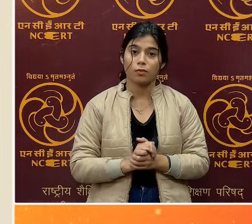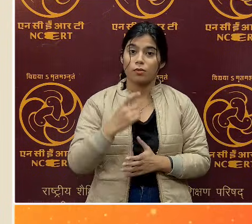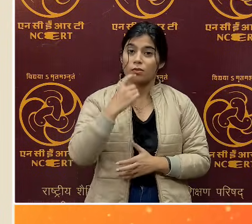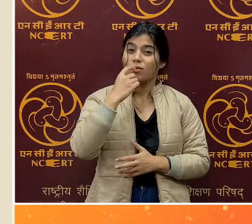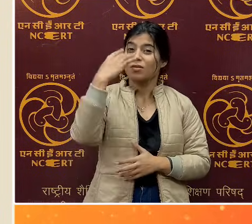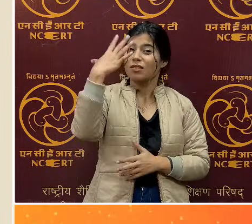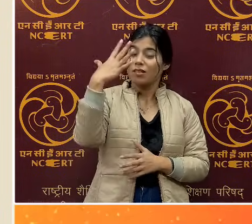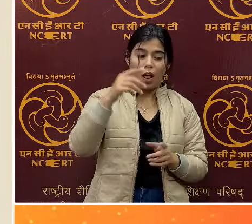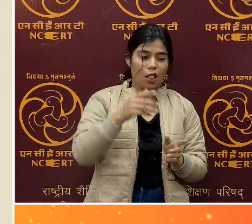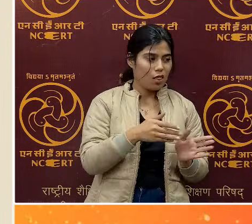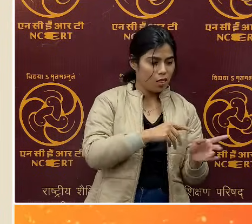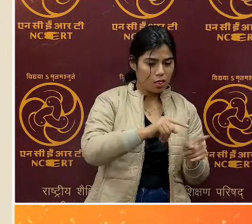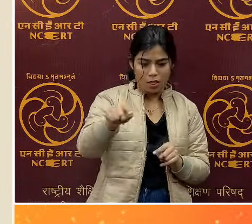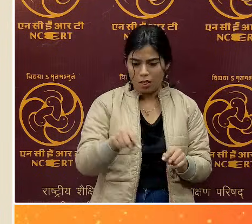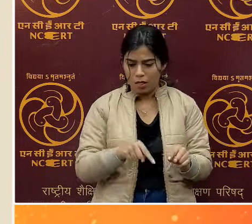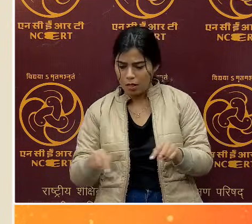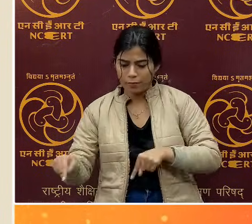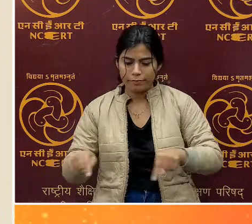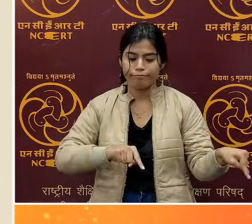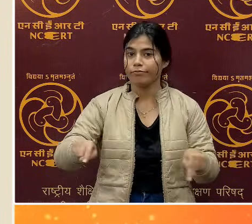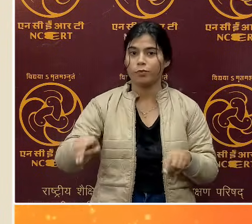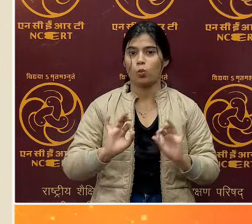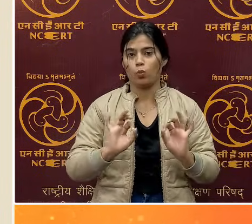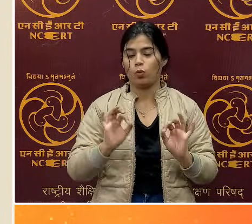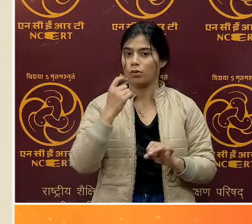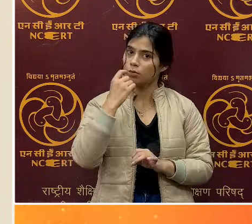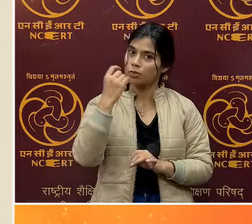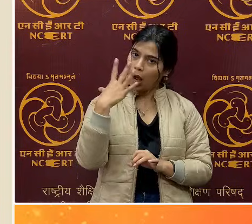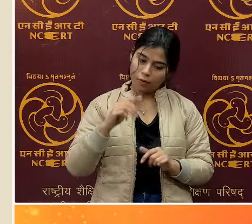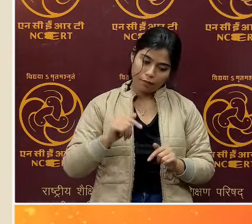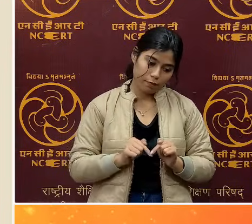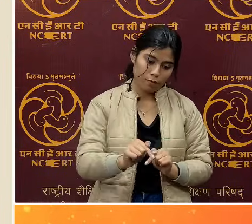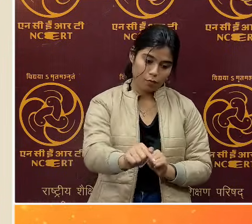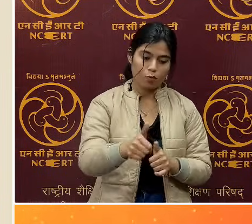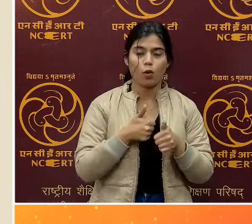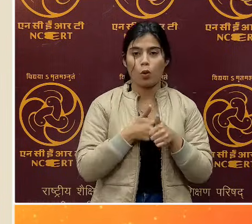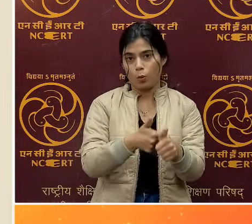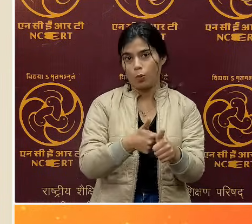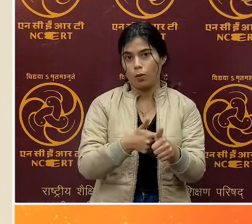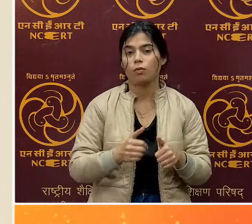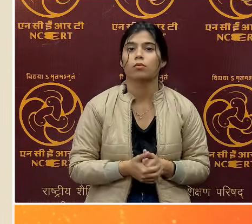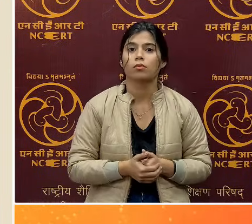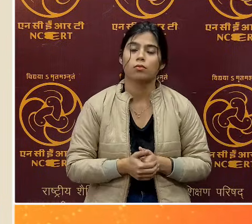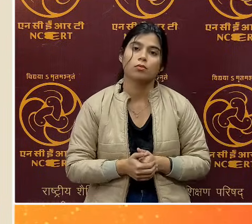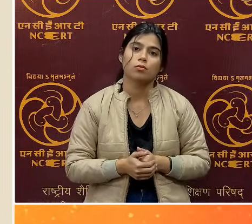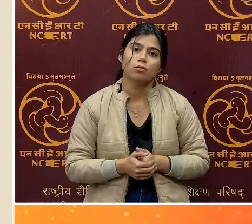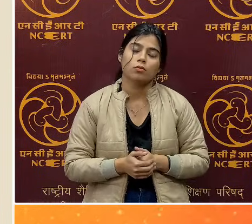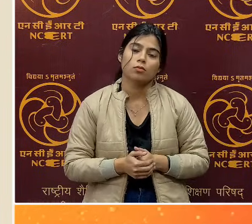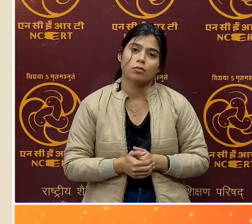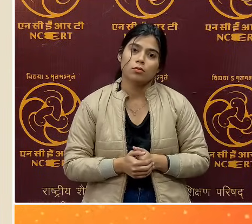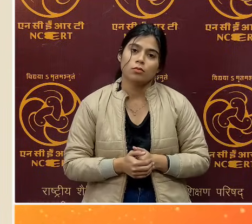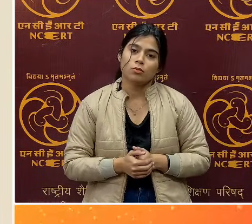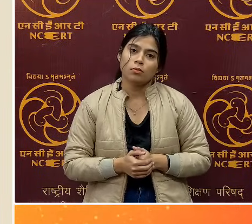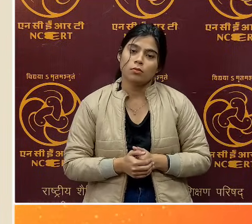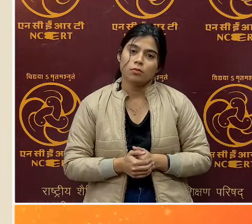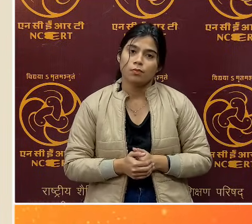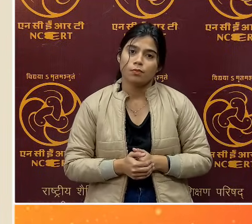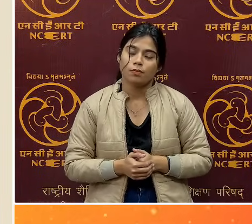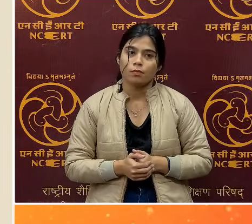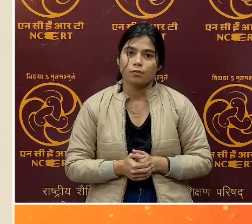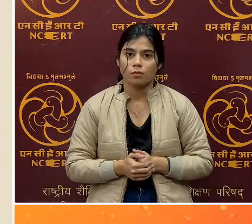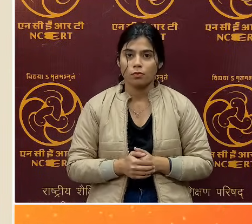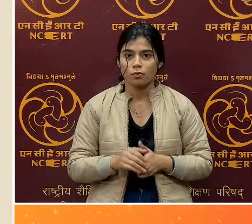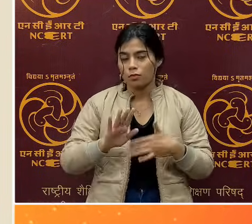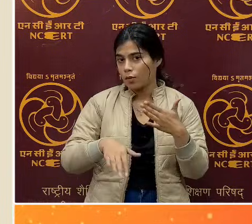any wavy path. Any zigzag. Yes. It has to be what? A straight line where it travels in. Okay.